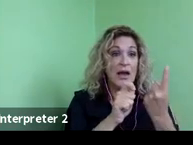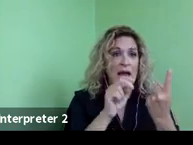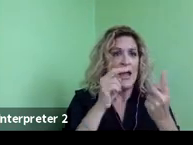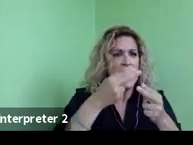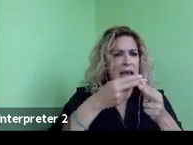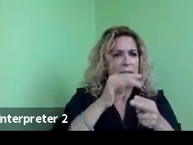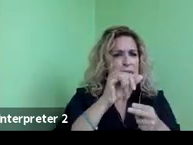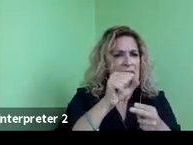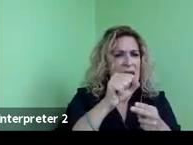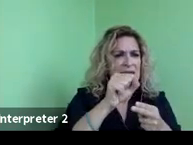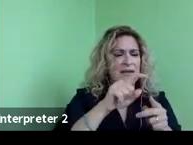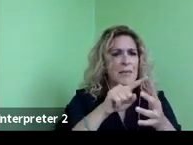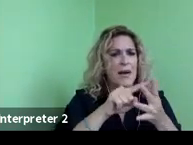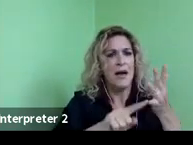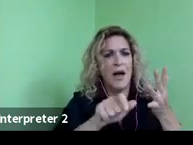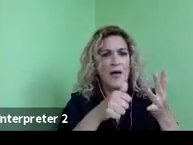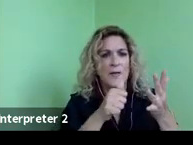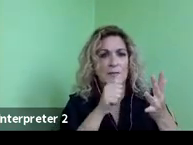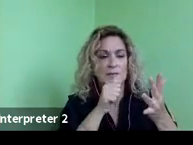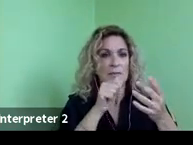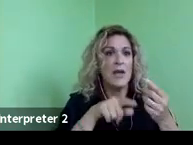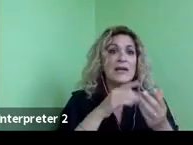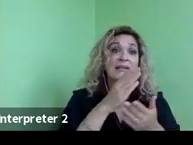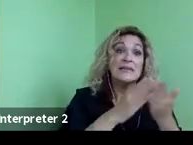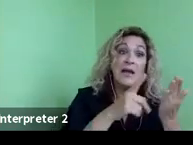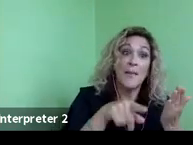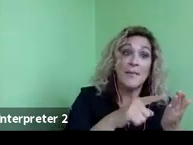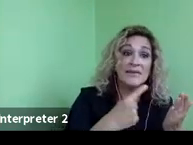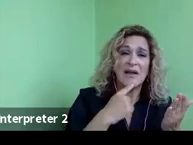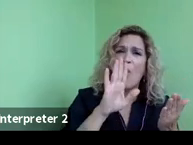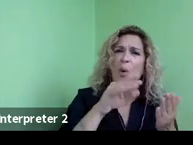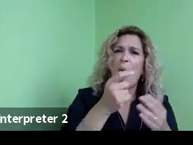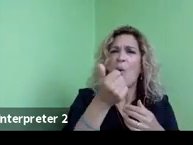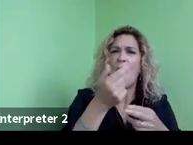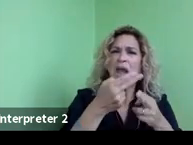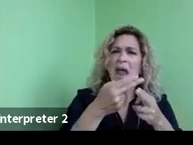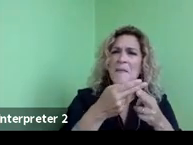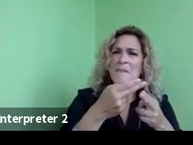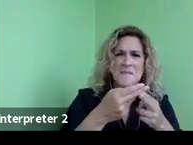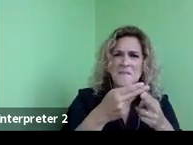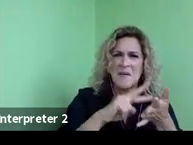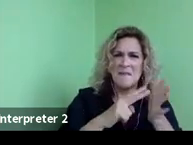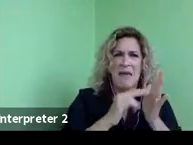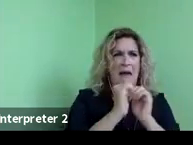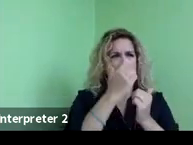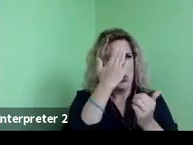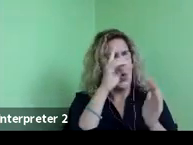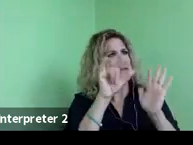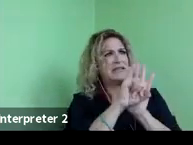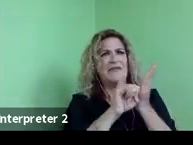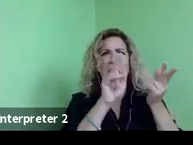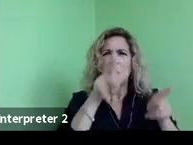is removed, people say, oh, it's not identifying, their name's not connected to it. That's not true. We're going to talk about why in a minute,